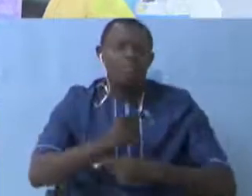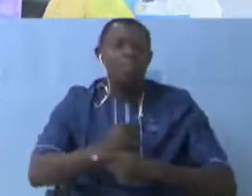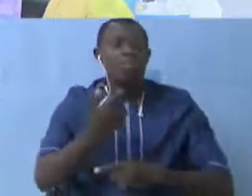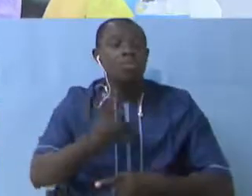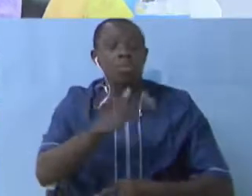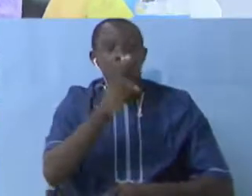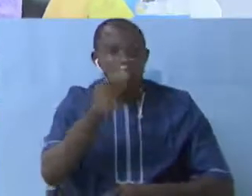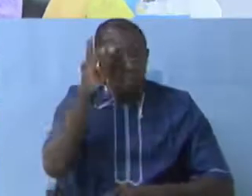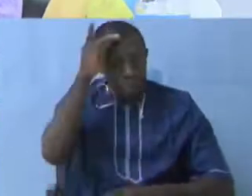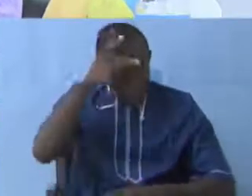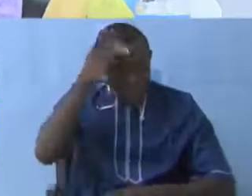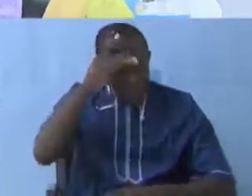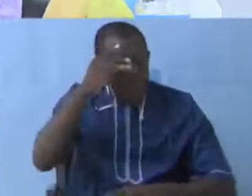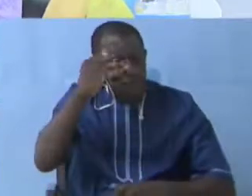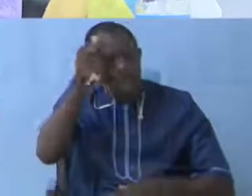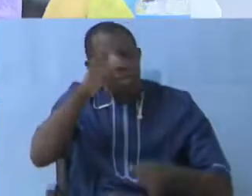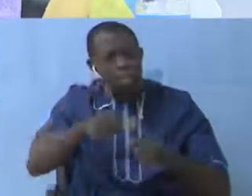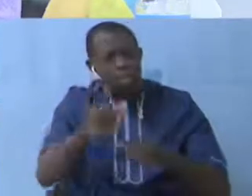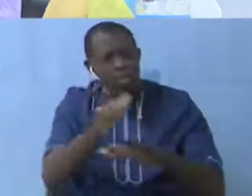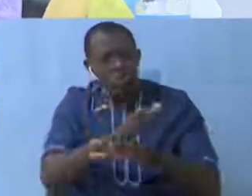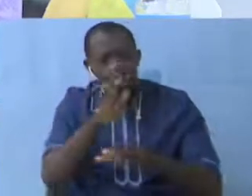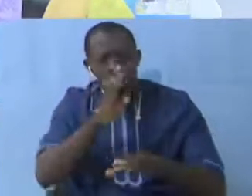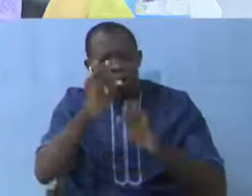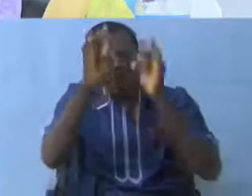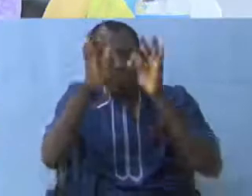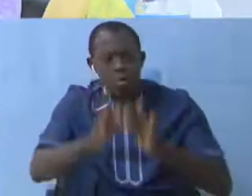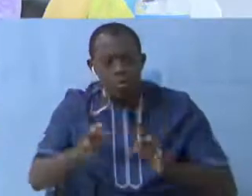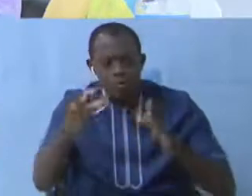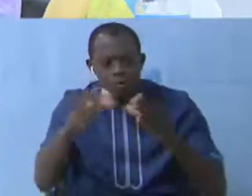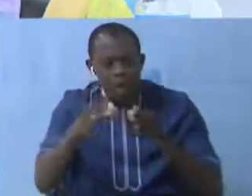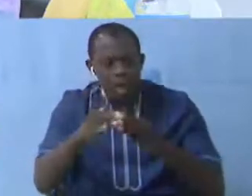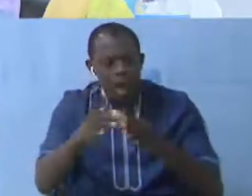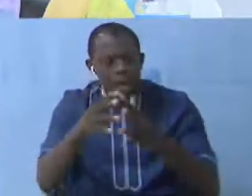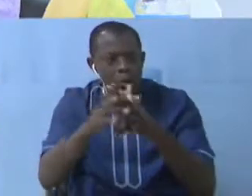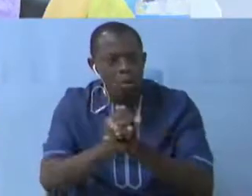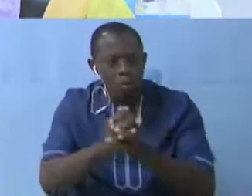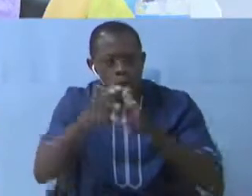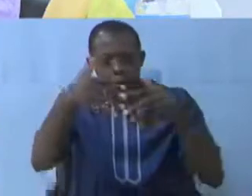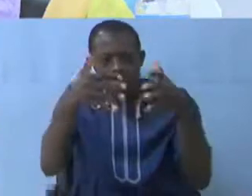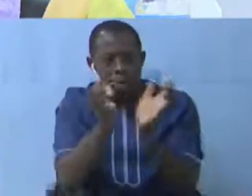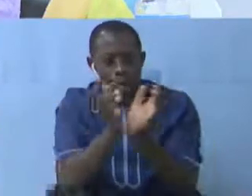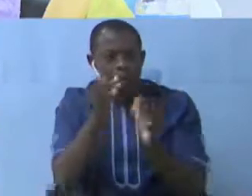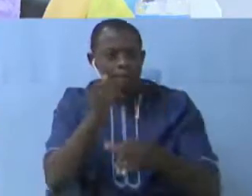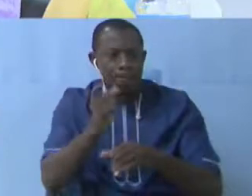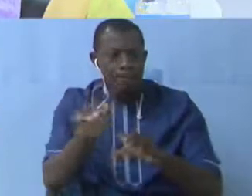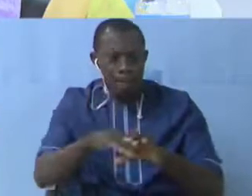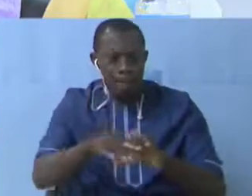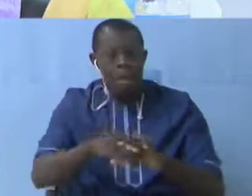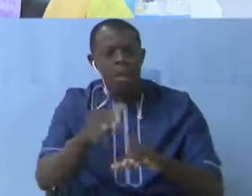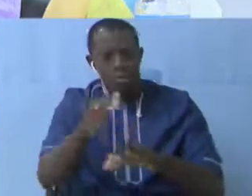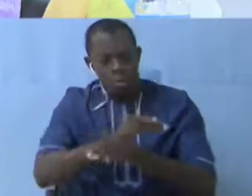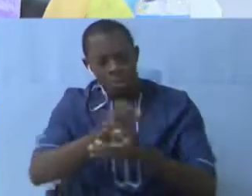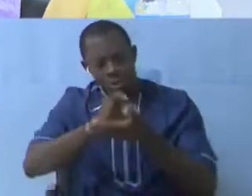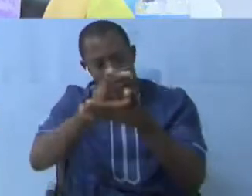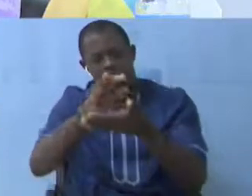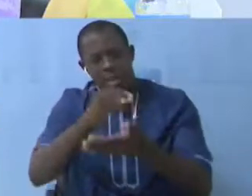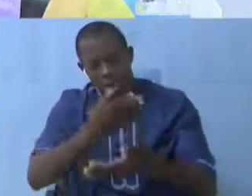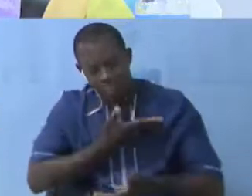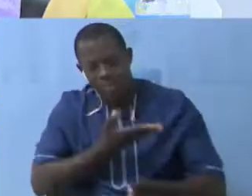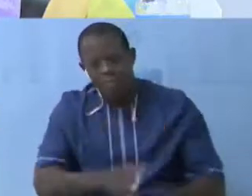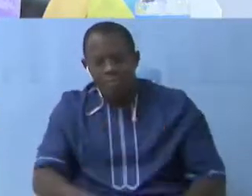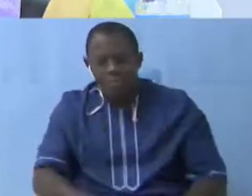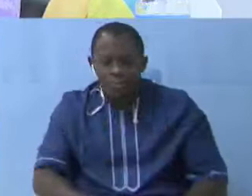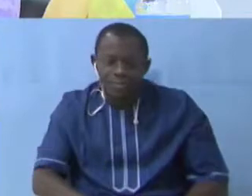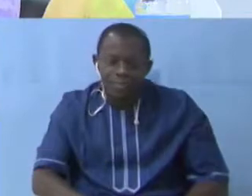yi jege woon naa leen ci kaw loolu nag dal dinañ ma feeñalal li nga xam ne nii moom la ñi nekkee bitim réew dal di